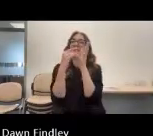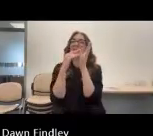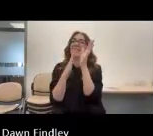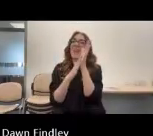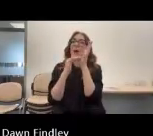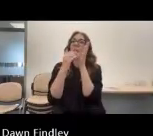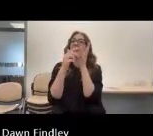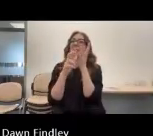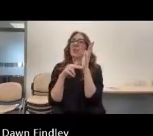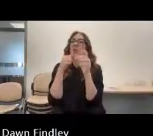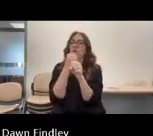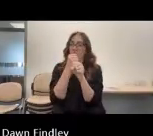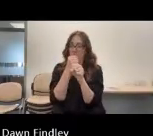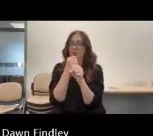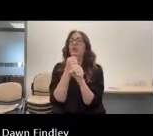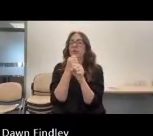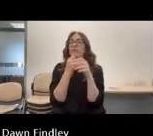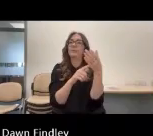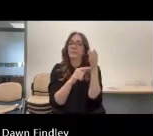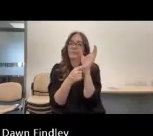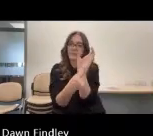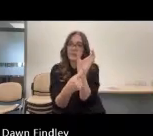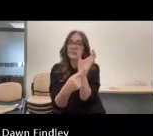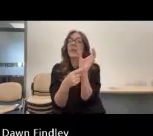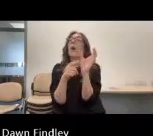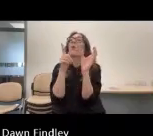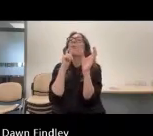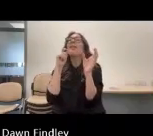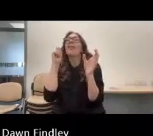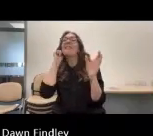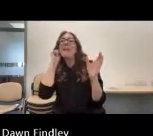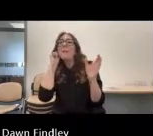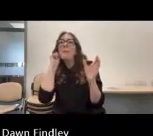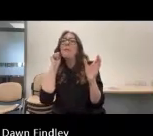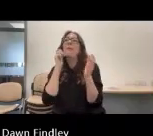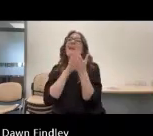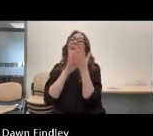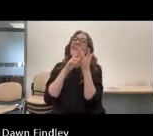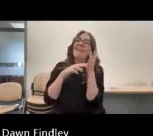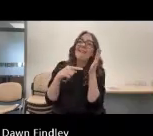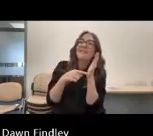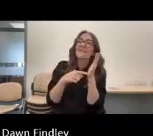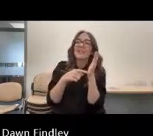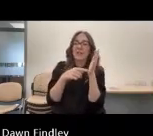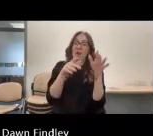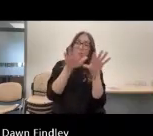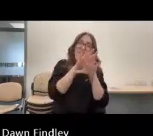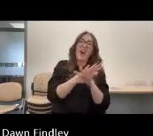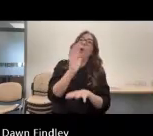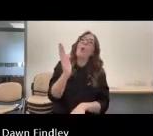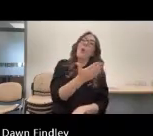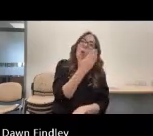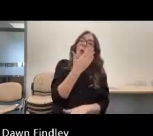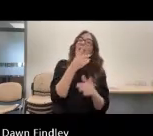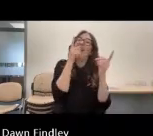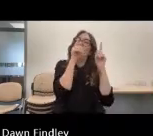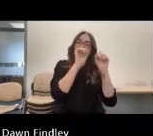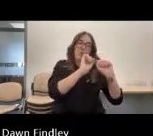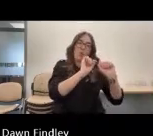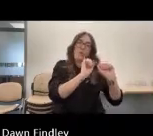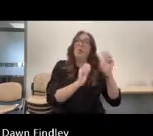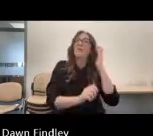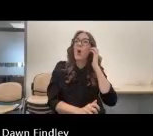try and be giving you hints and tips that cover all Android phones.